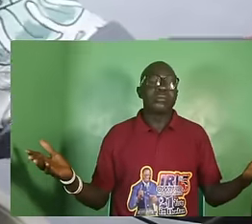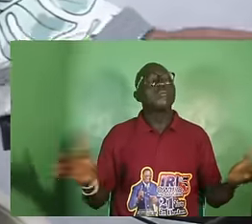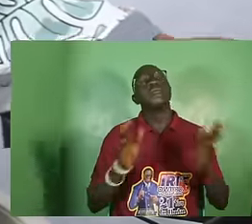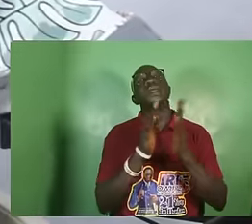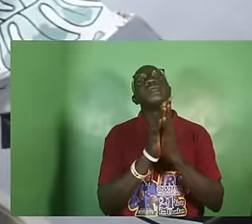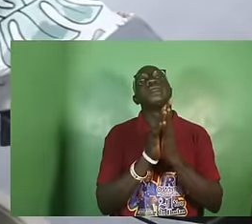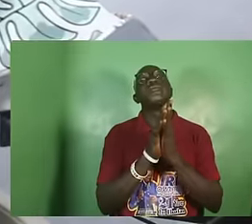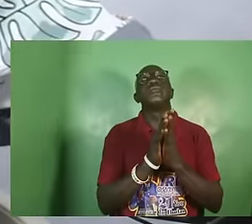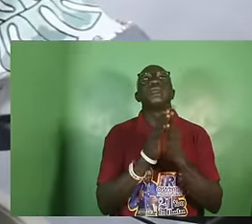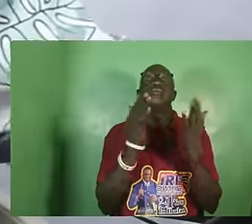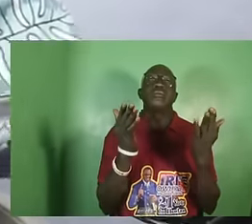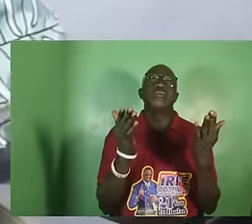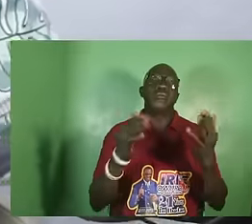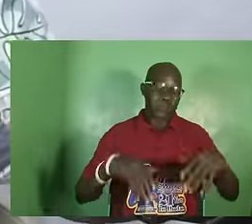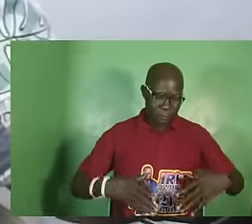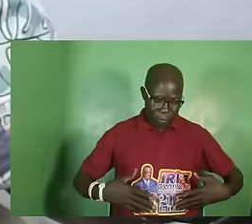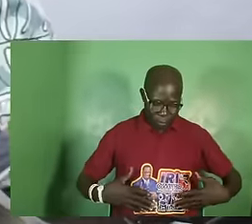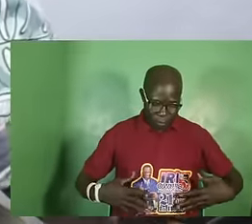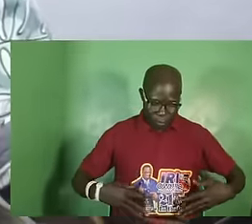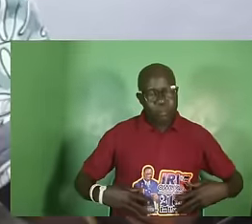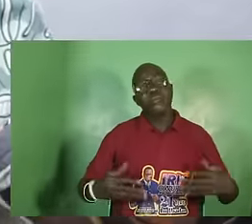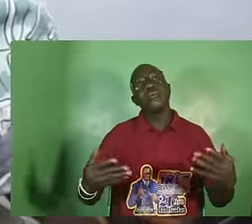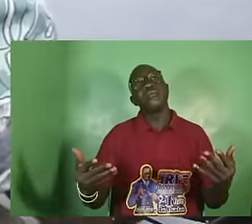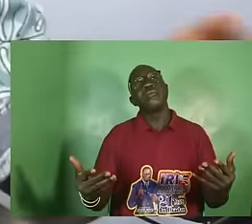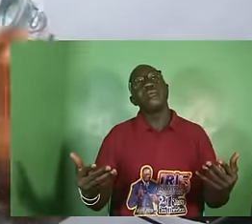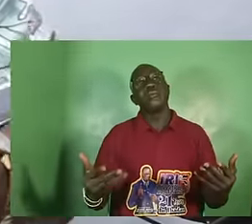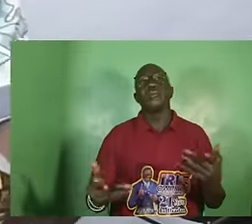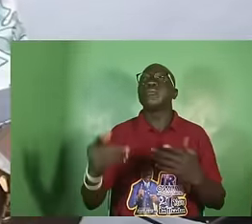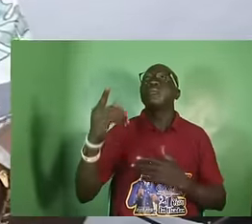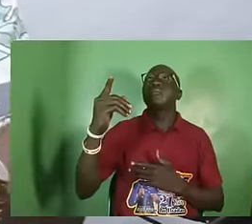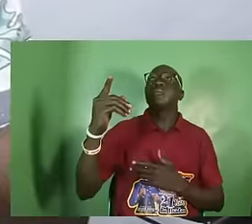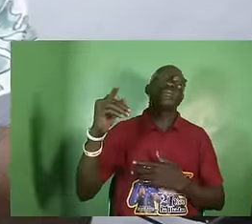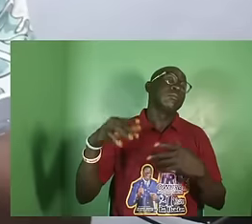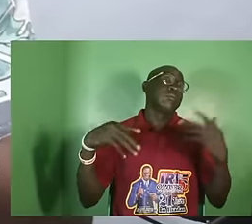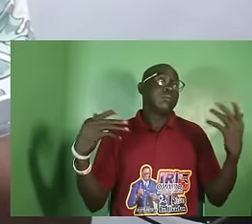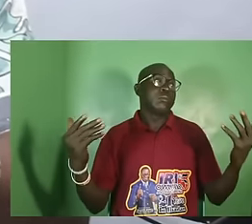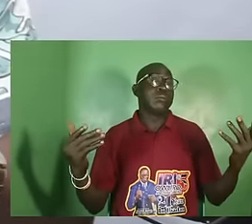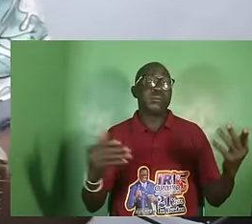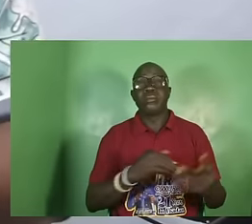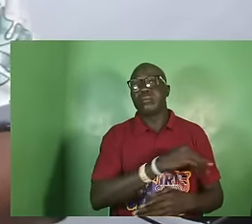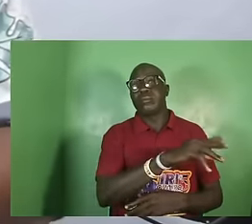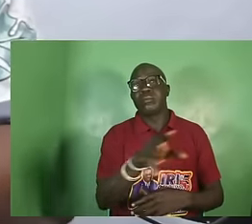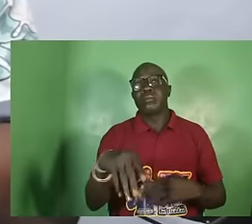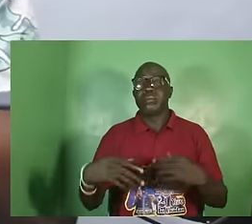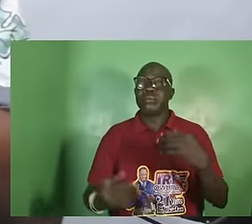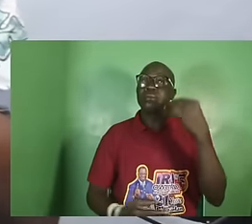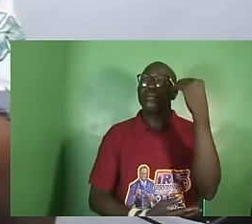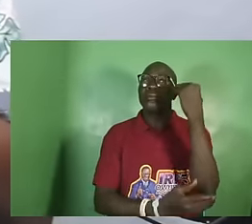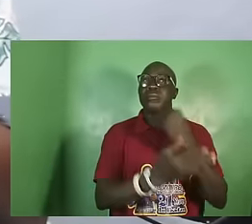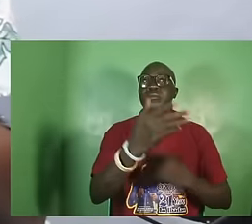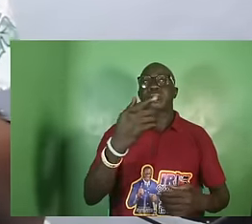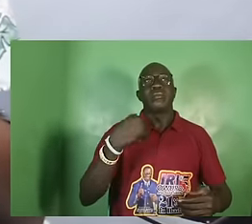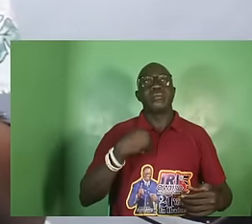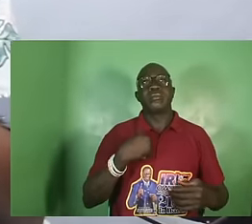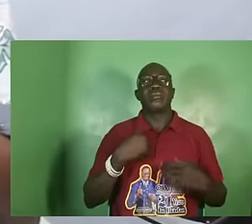adura lo si anani no gege bi o ti bo adura elija lo